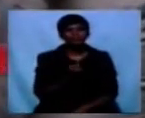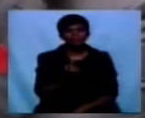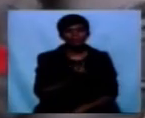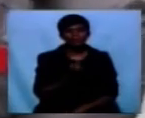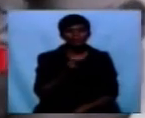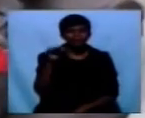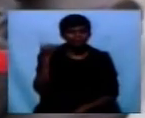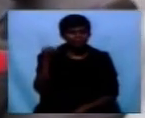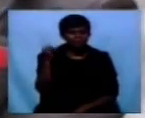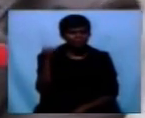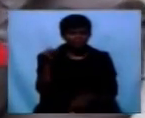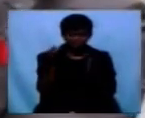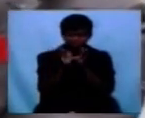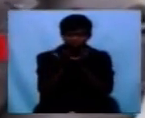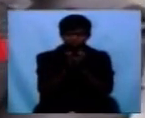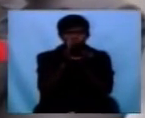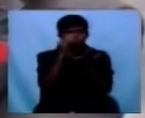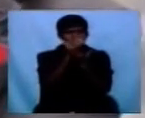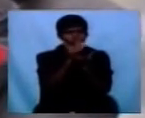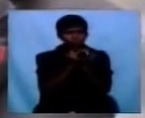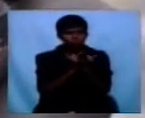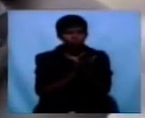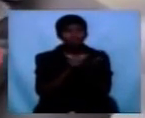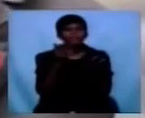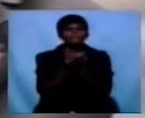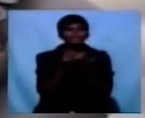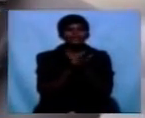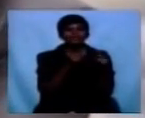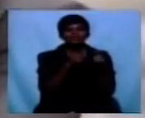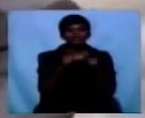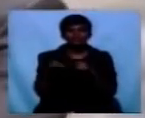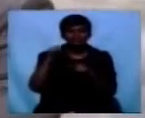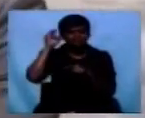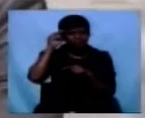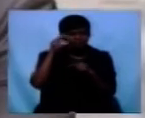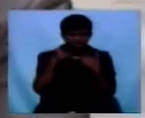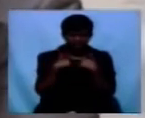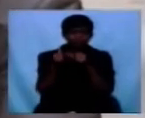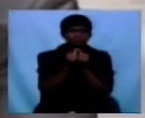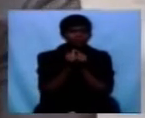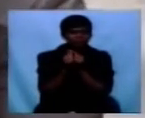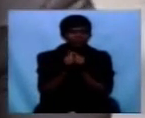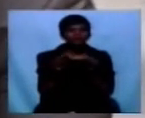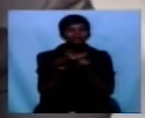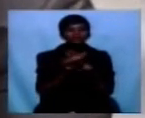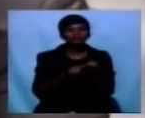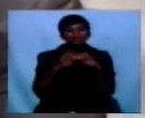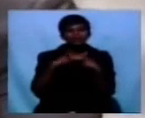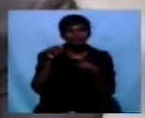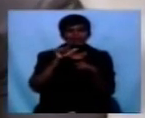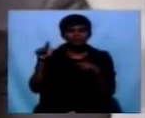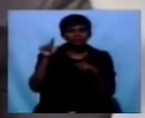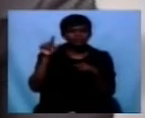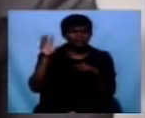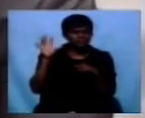yellow book, we put all the infrastructure monies allocated in various ministries, you put them together, it is coming to 27.6